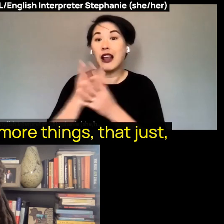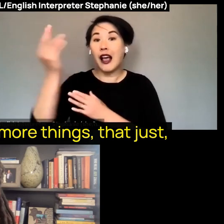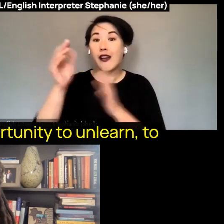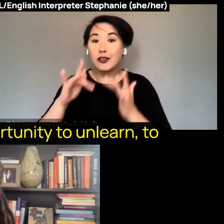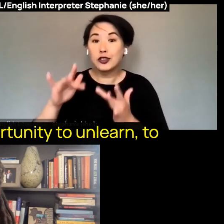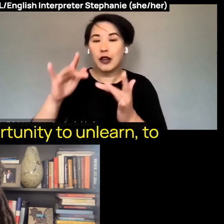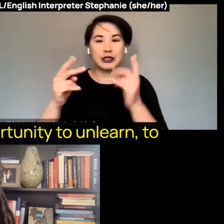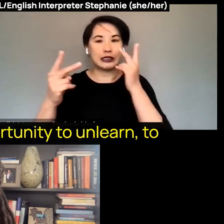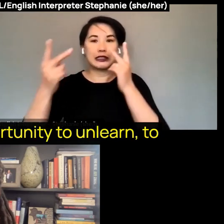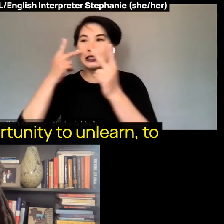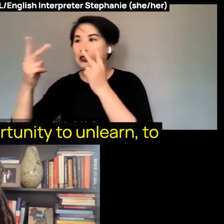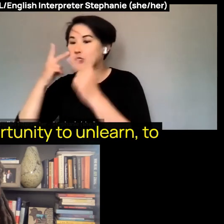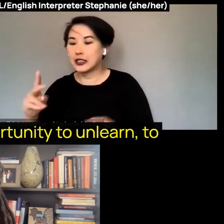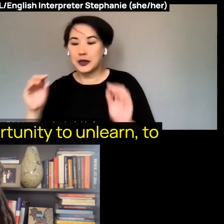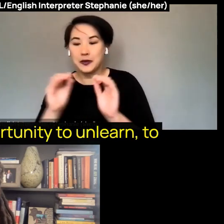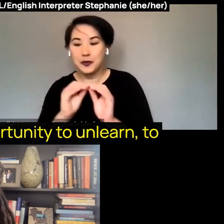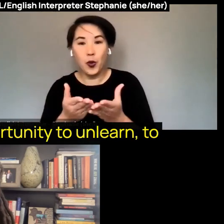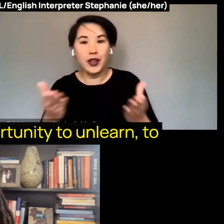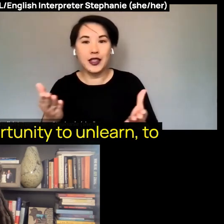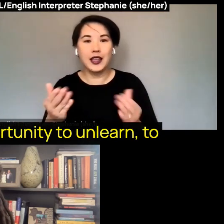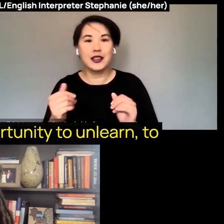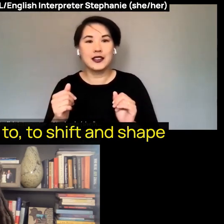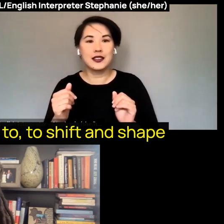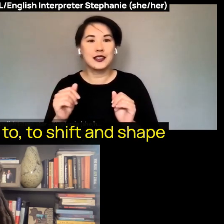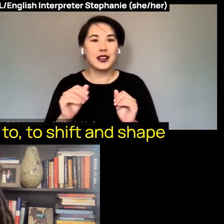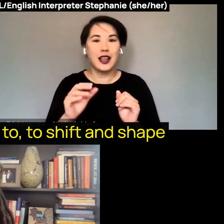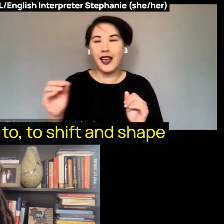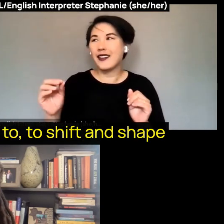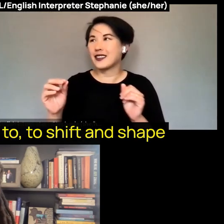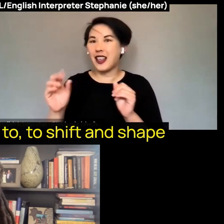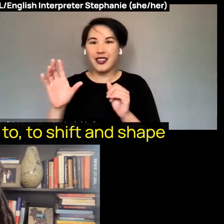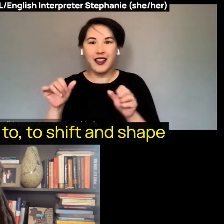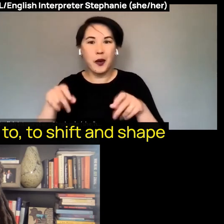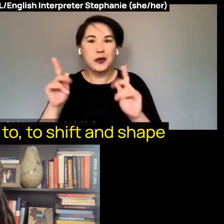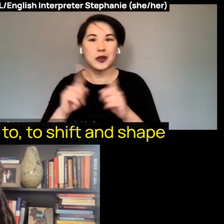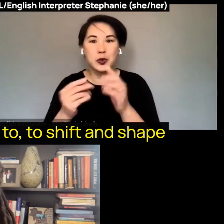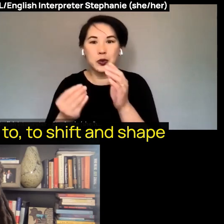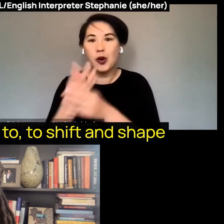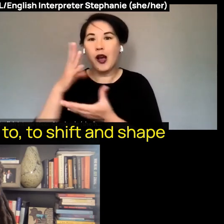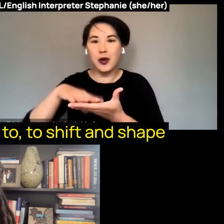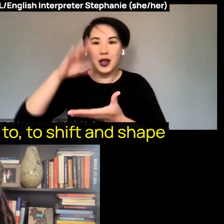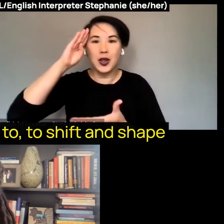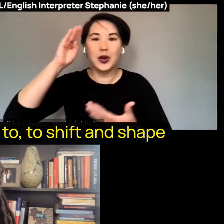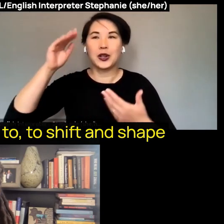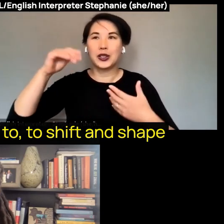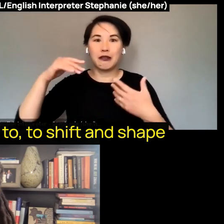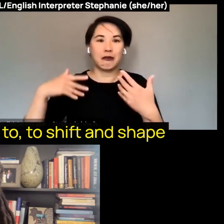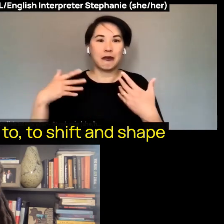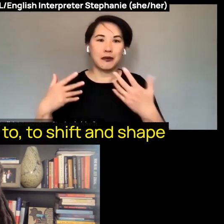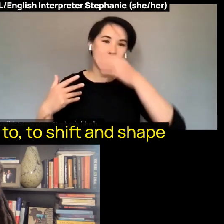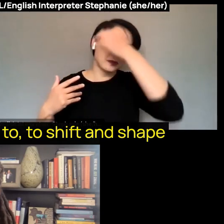just provided an opportunity to learn, to grow, to and also just